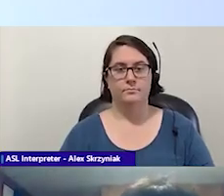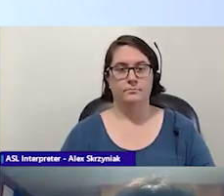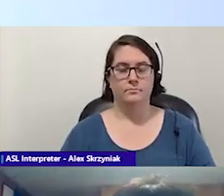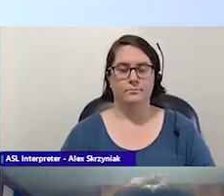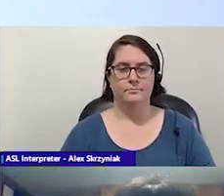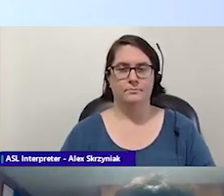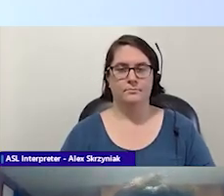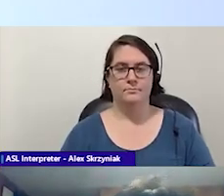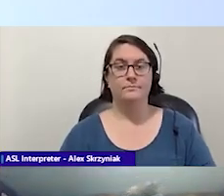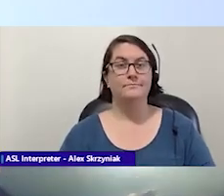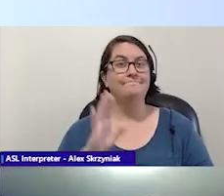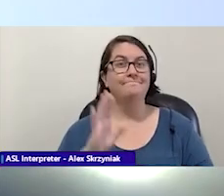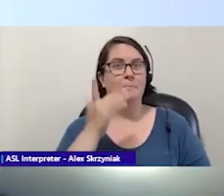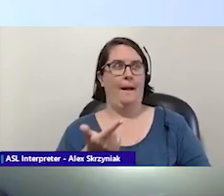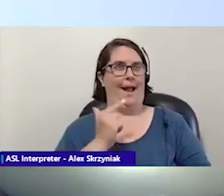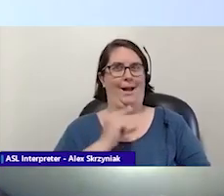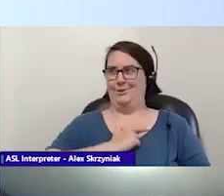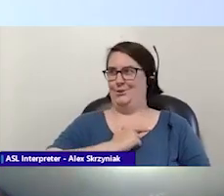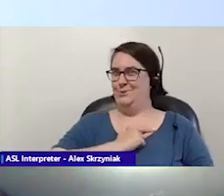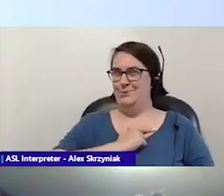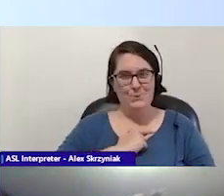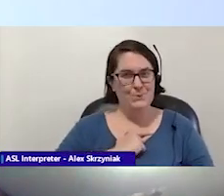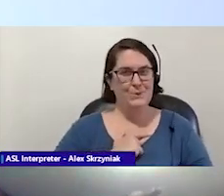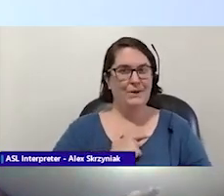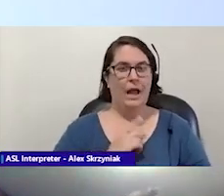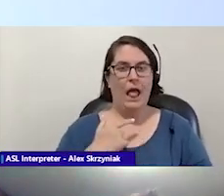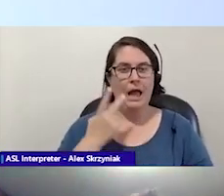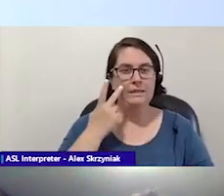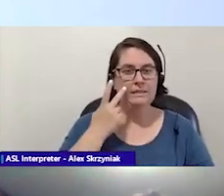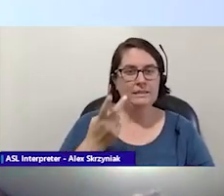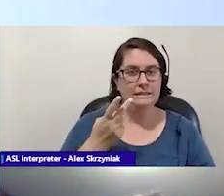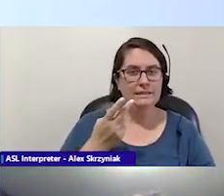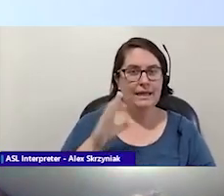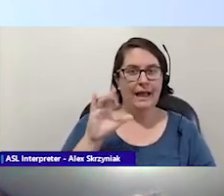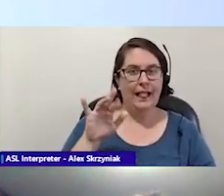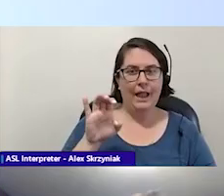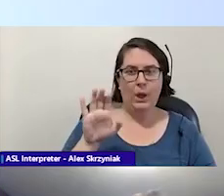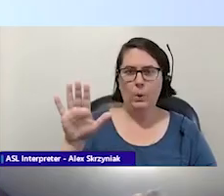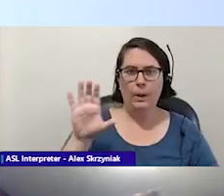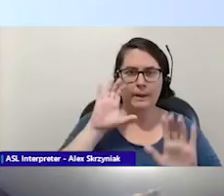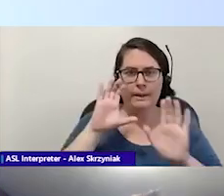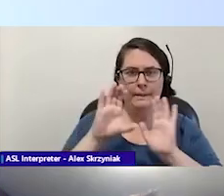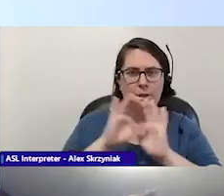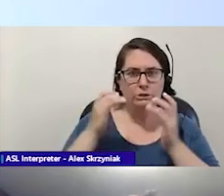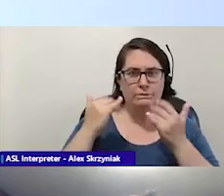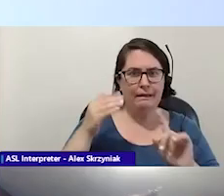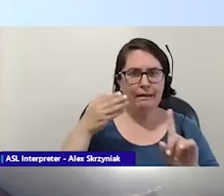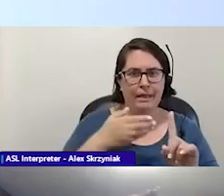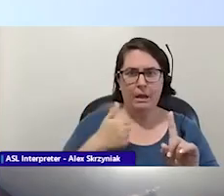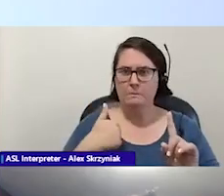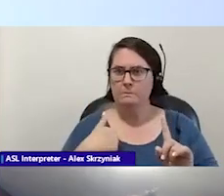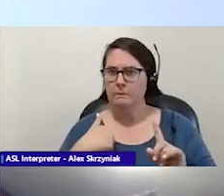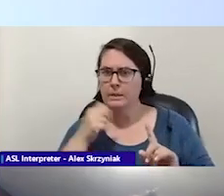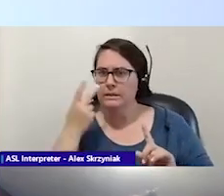Well, it's my turn now, and I see, Claire, your picture is still up, and my video, I don't